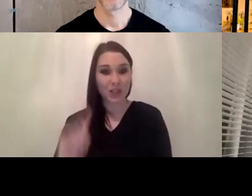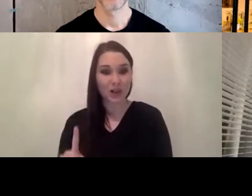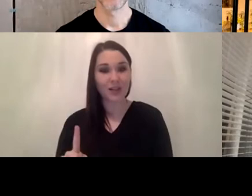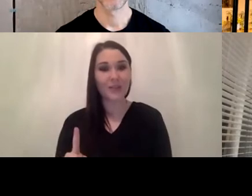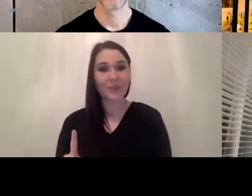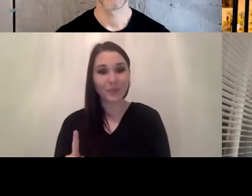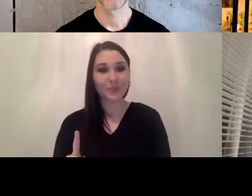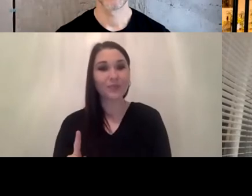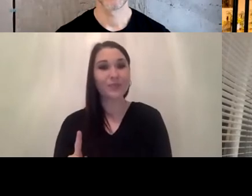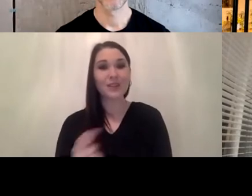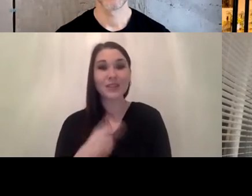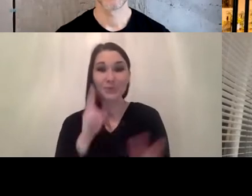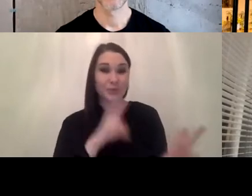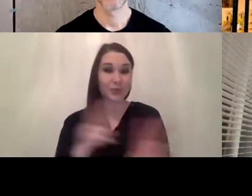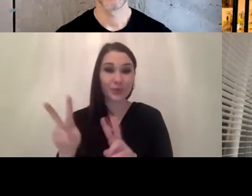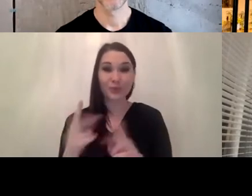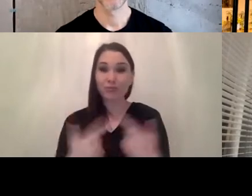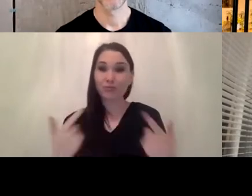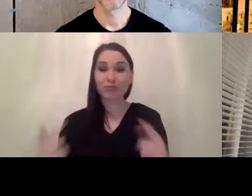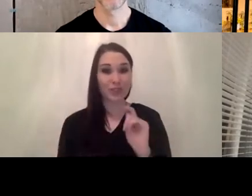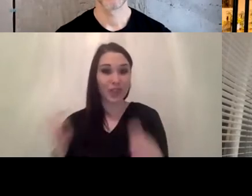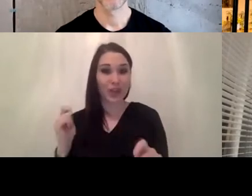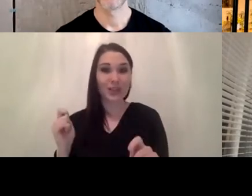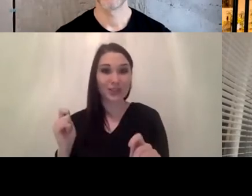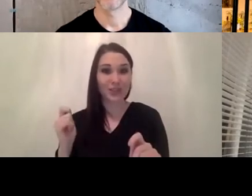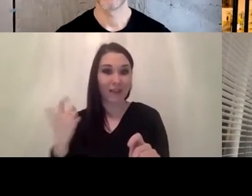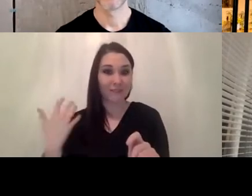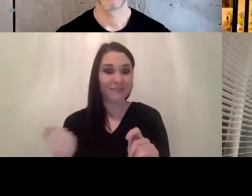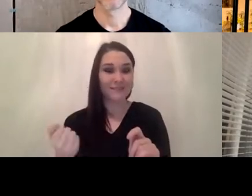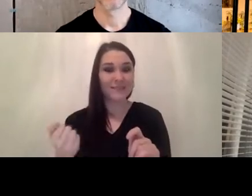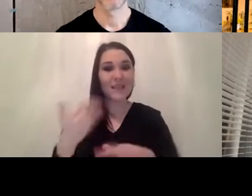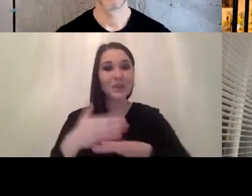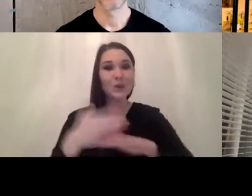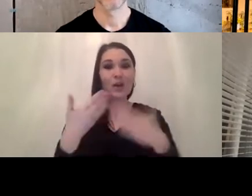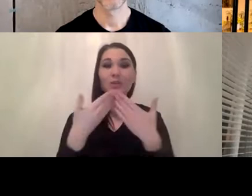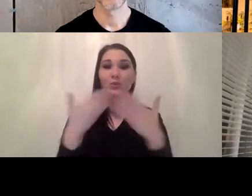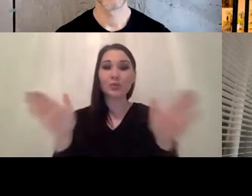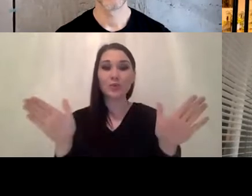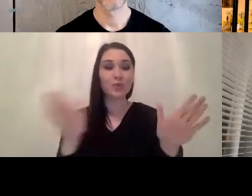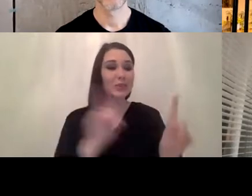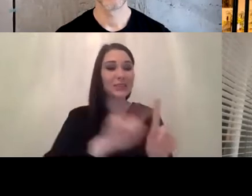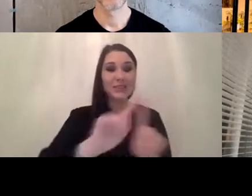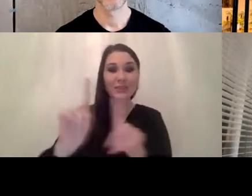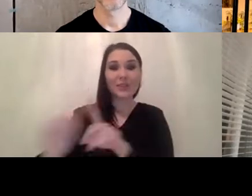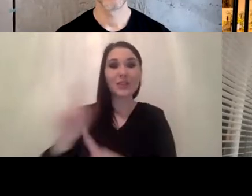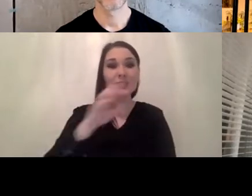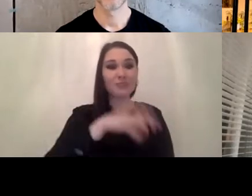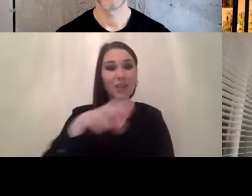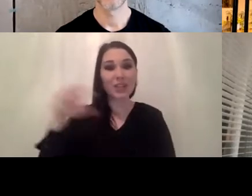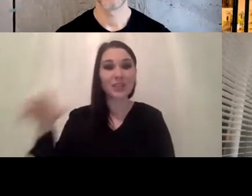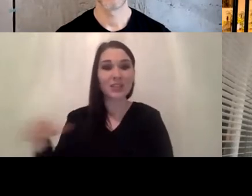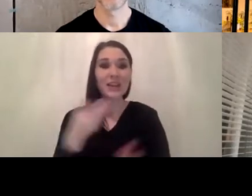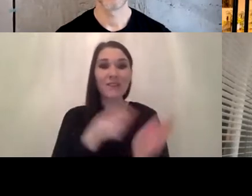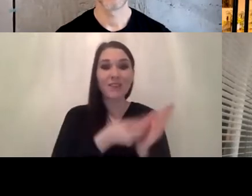digital. So I've seen lots of changes in that time, definitely. So I've worked across a wide range of industries, ranging